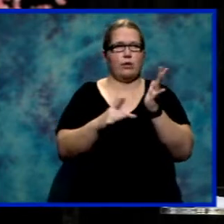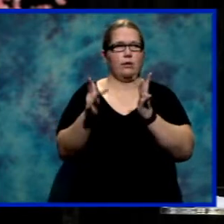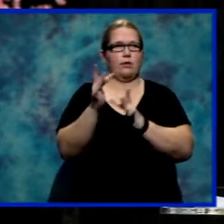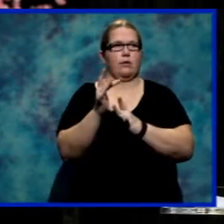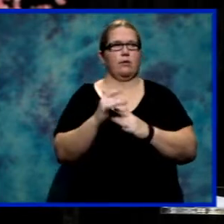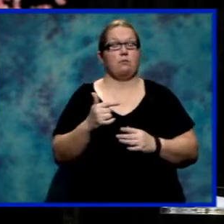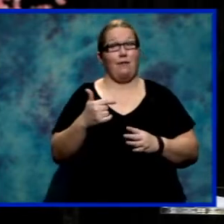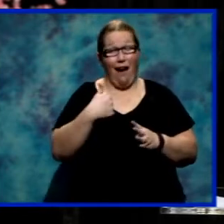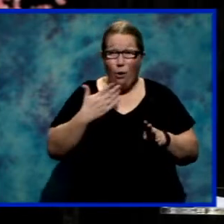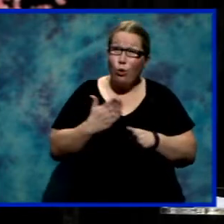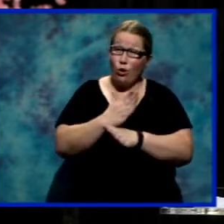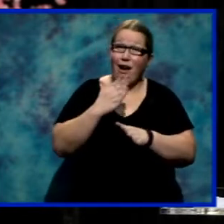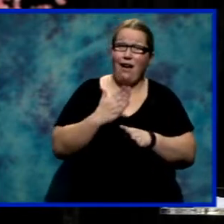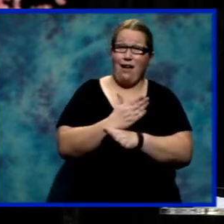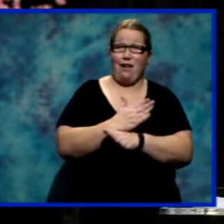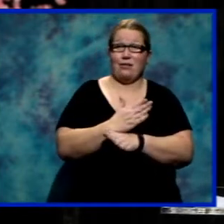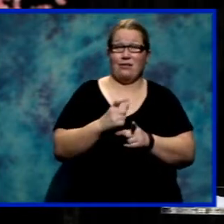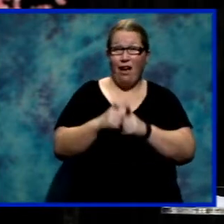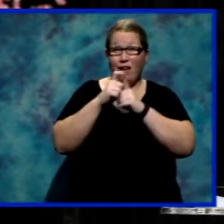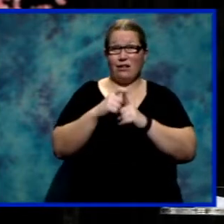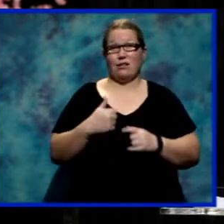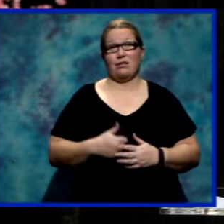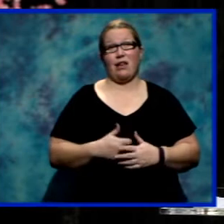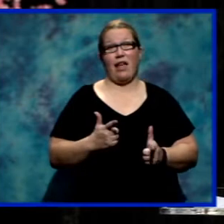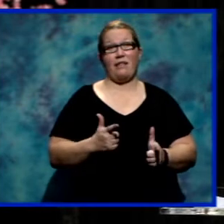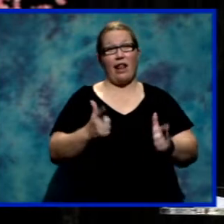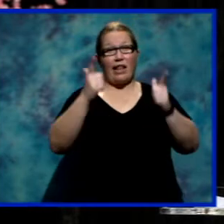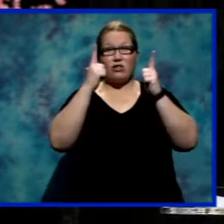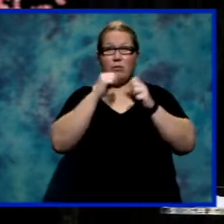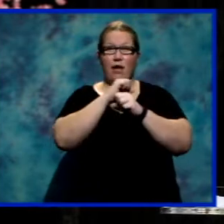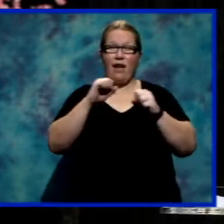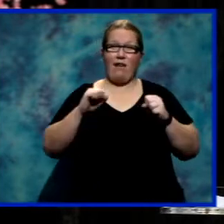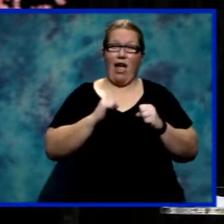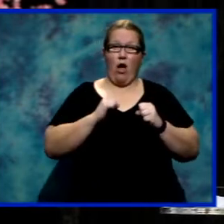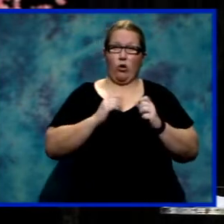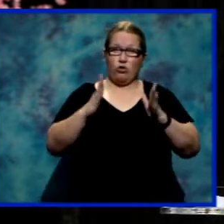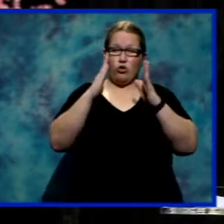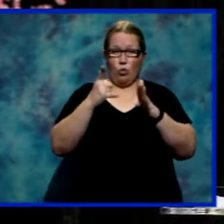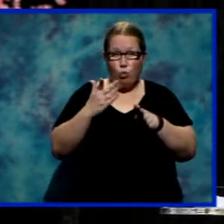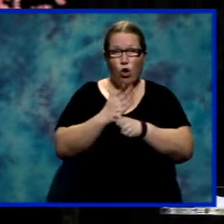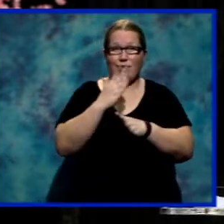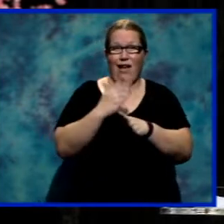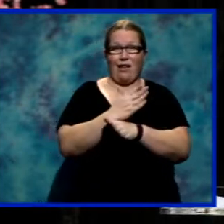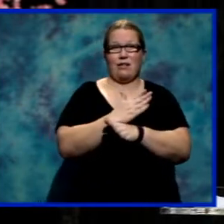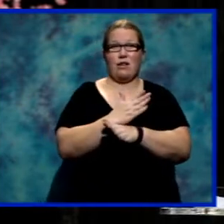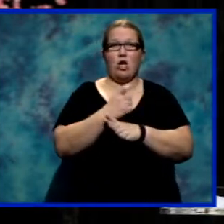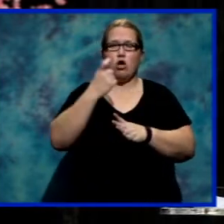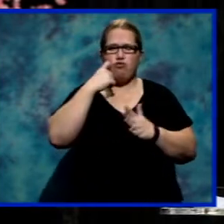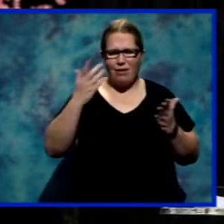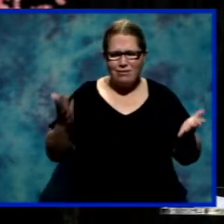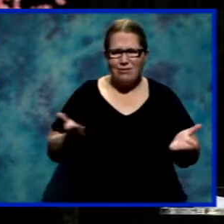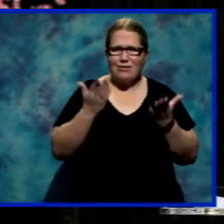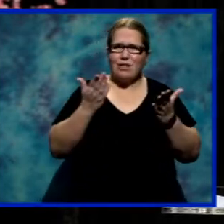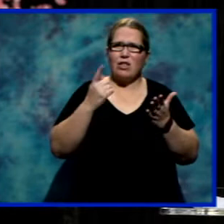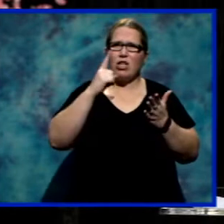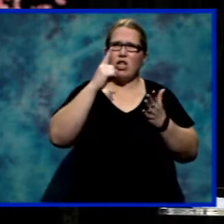I work hard. The leadership of our own church works really hard to try and get people to come to